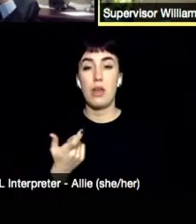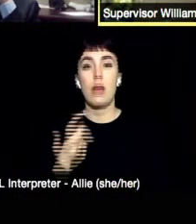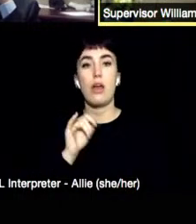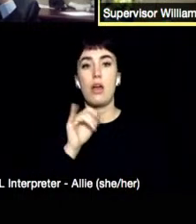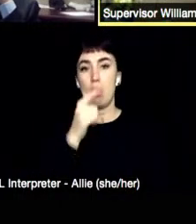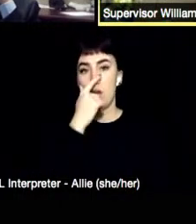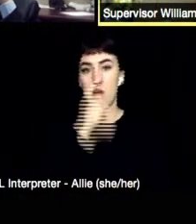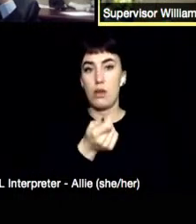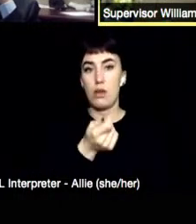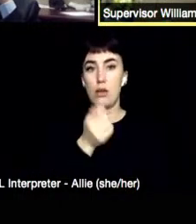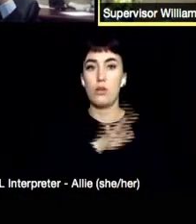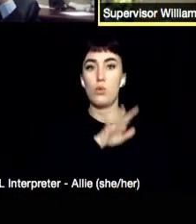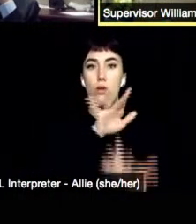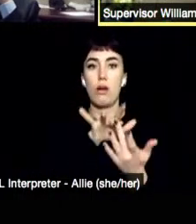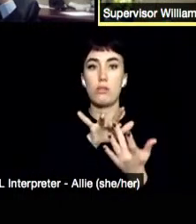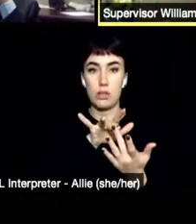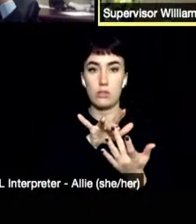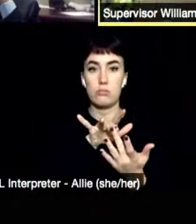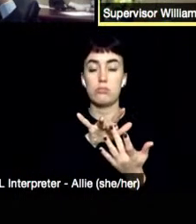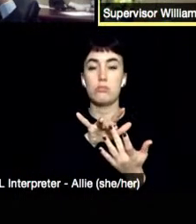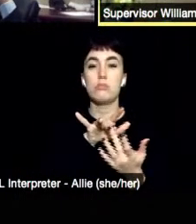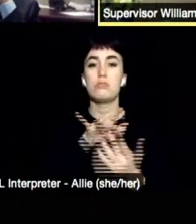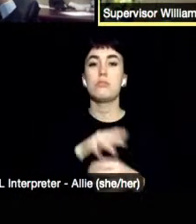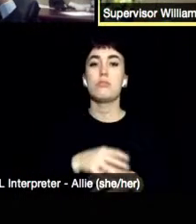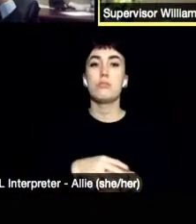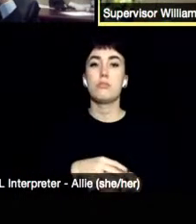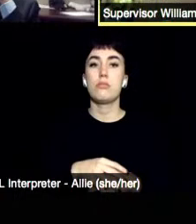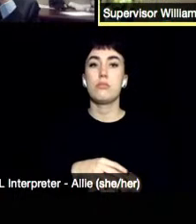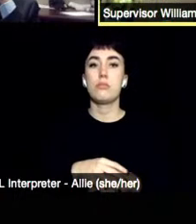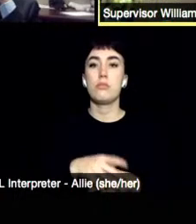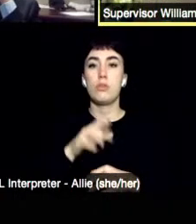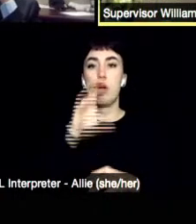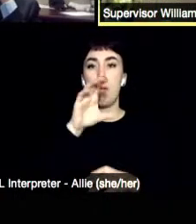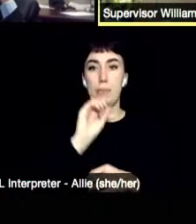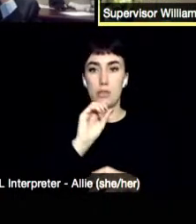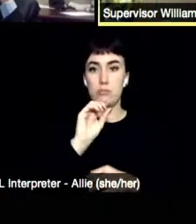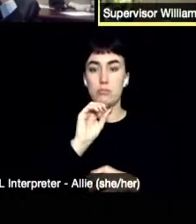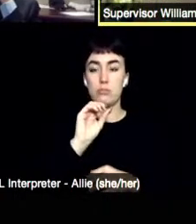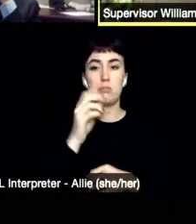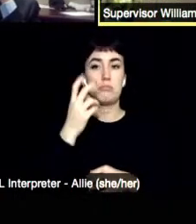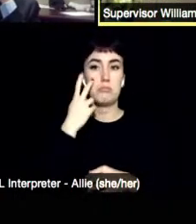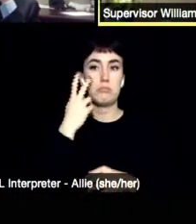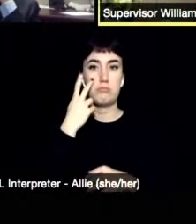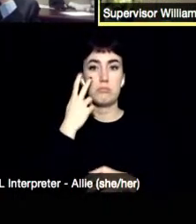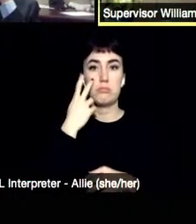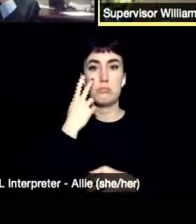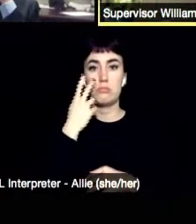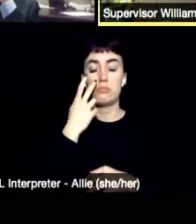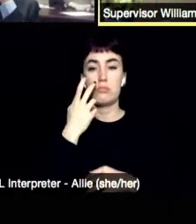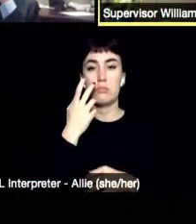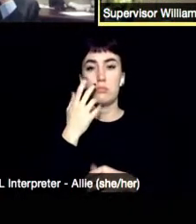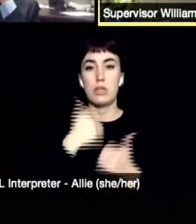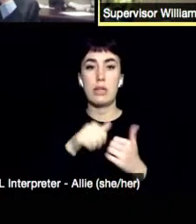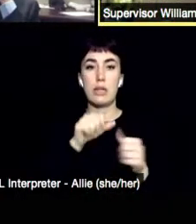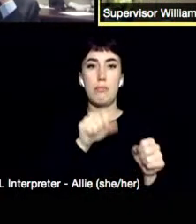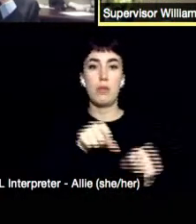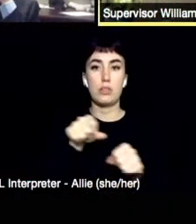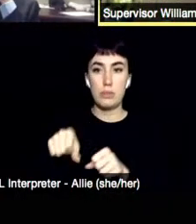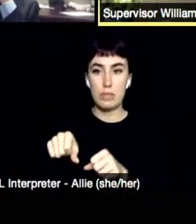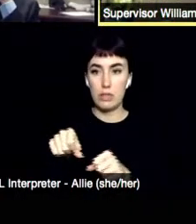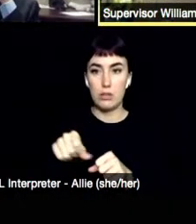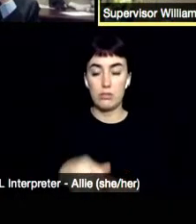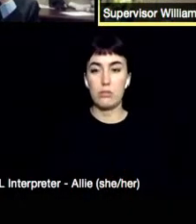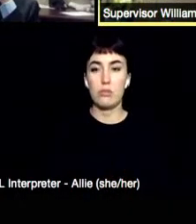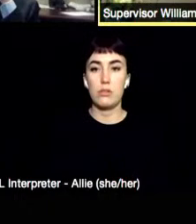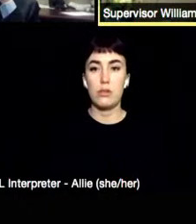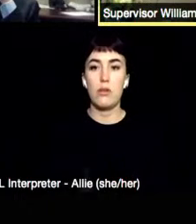in reaching out to the company to see if there was any possibility